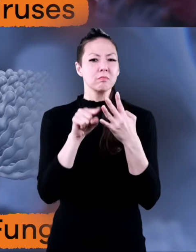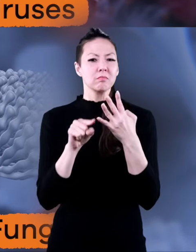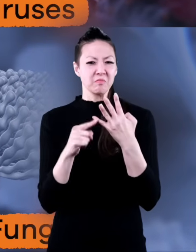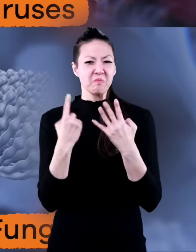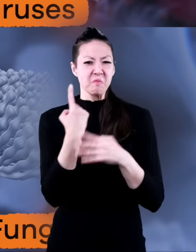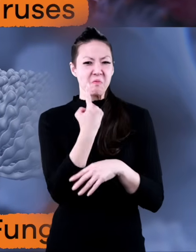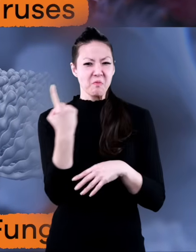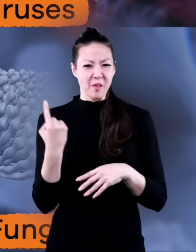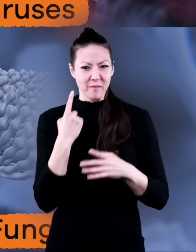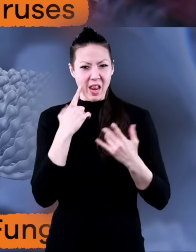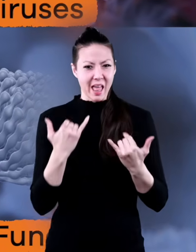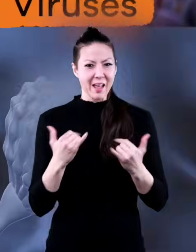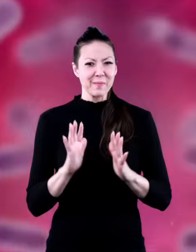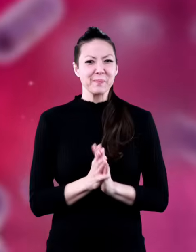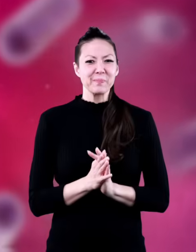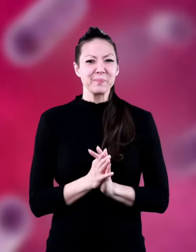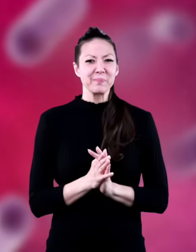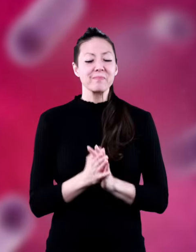starting now